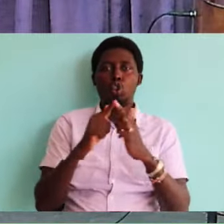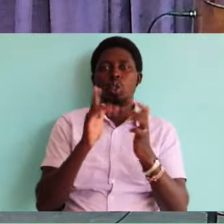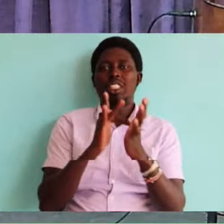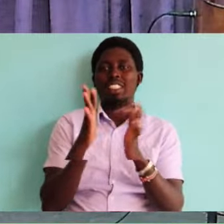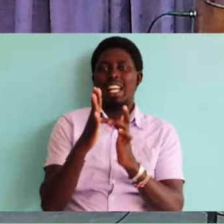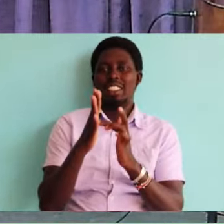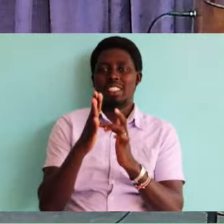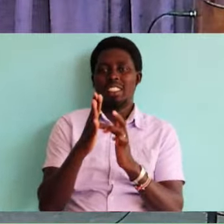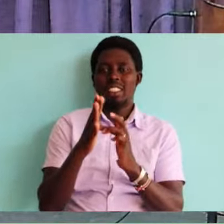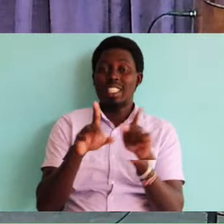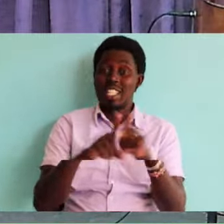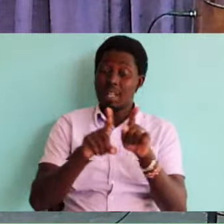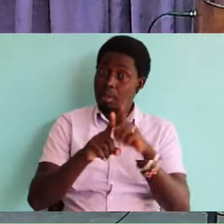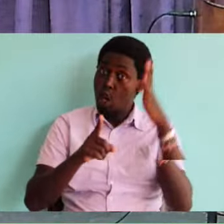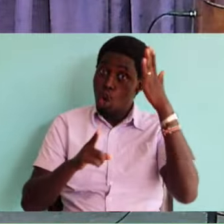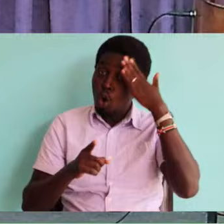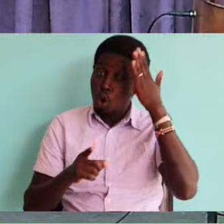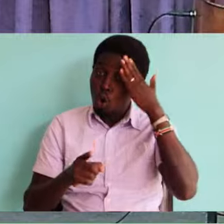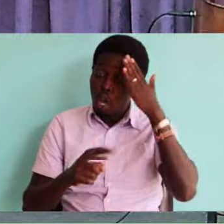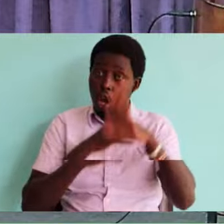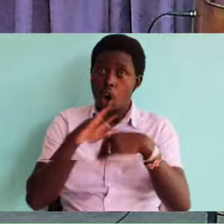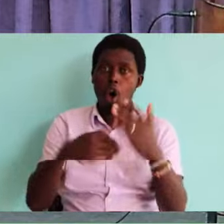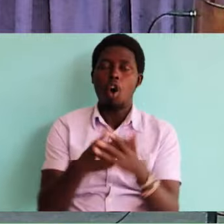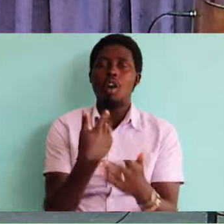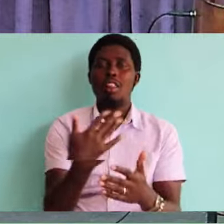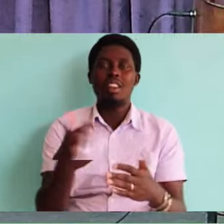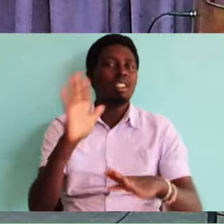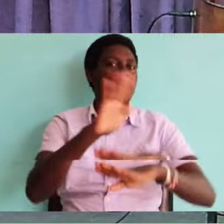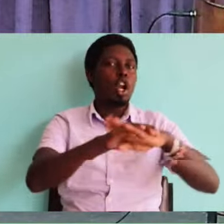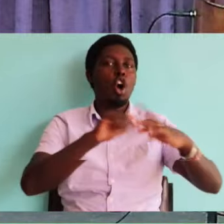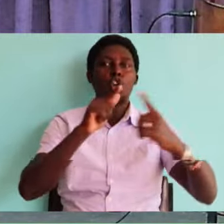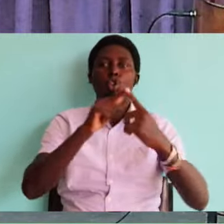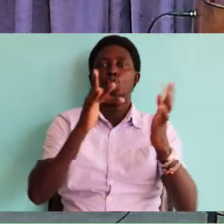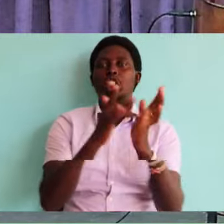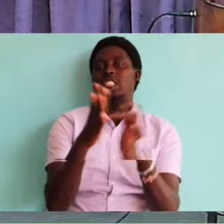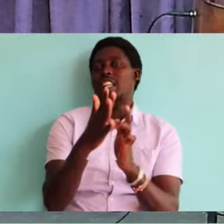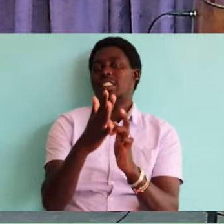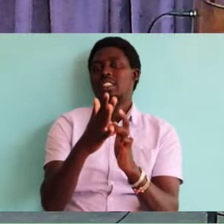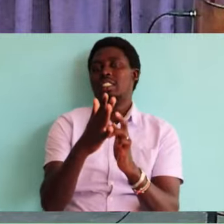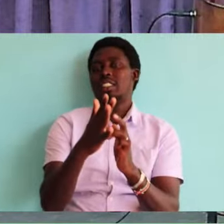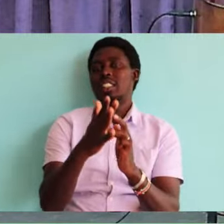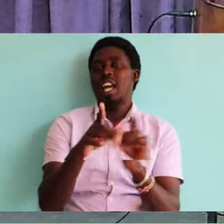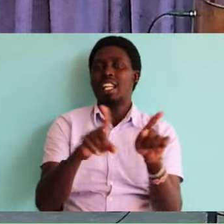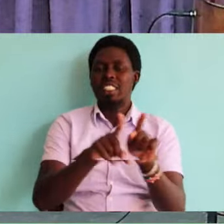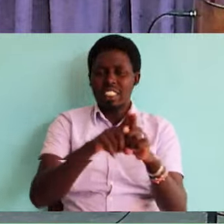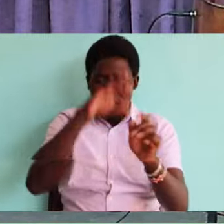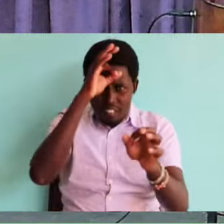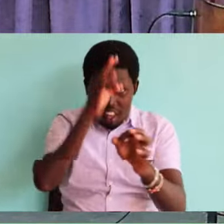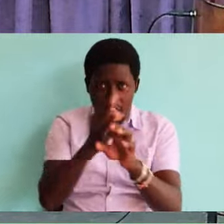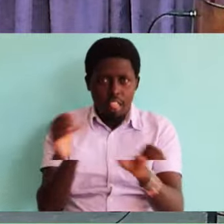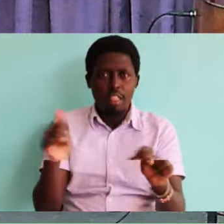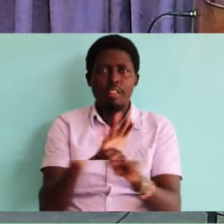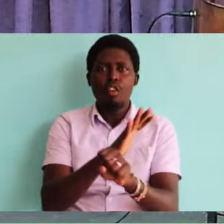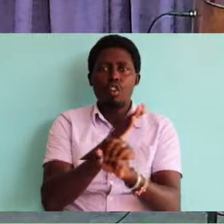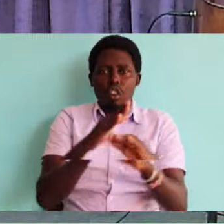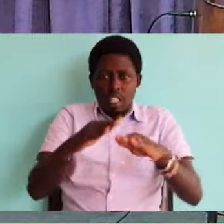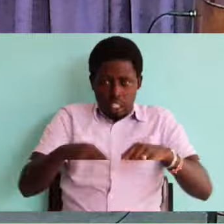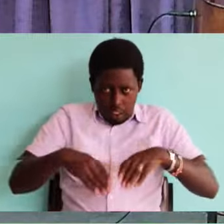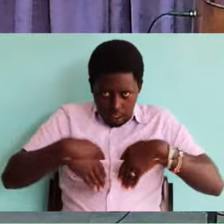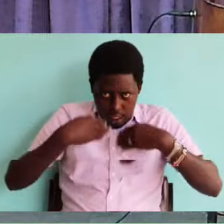And also recognizing that everything belongs to God, and faithful stewards